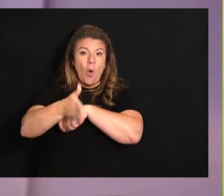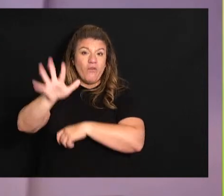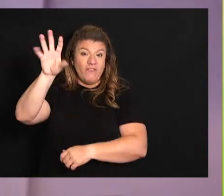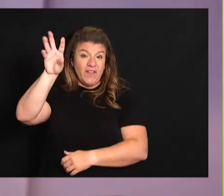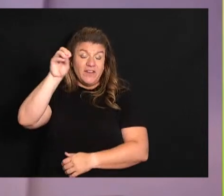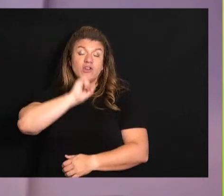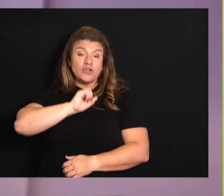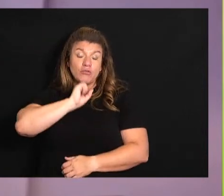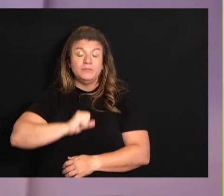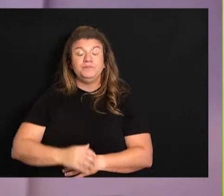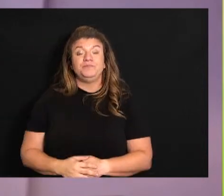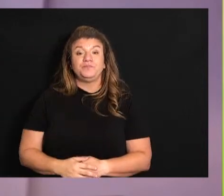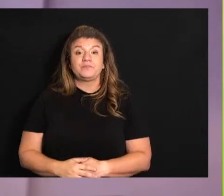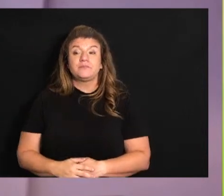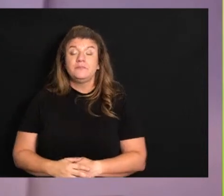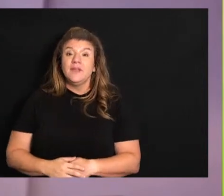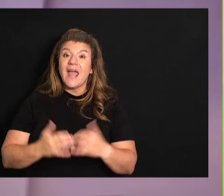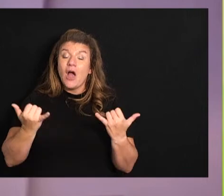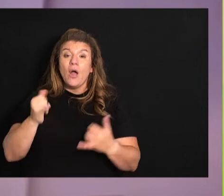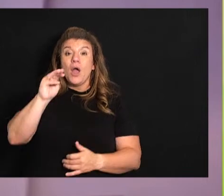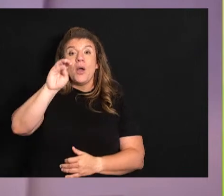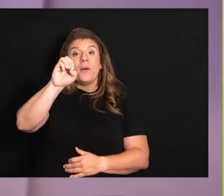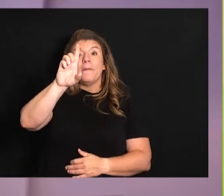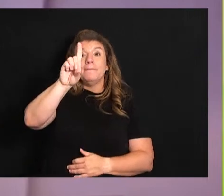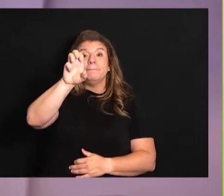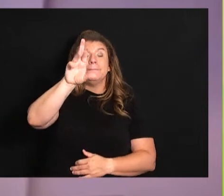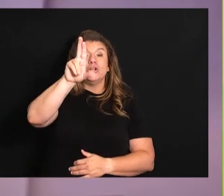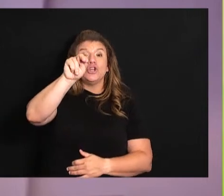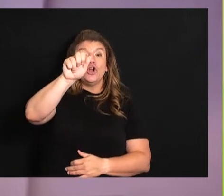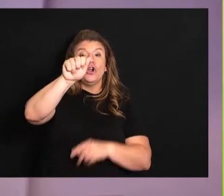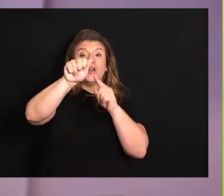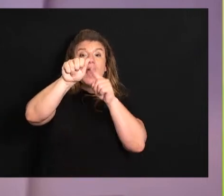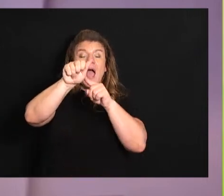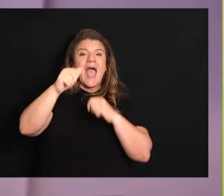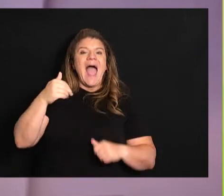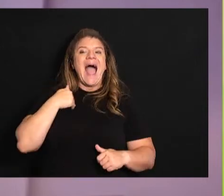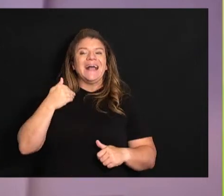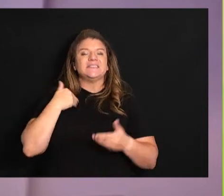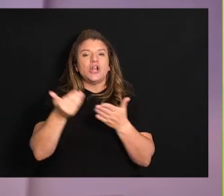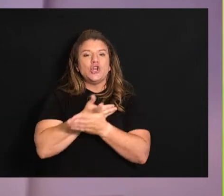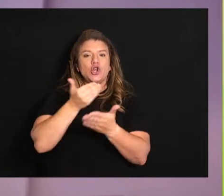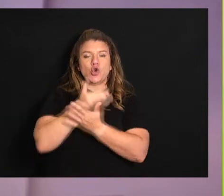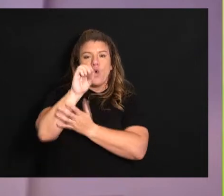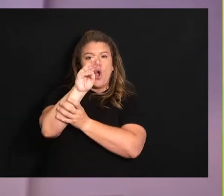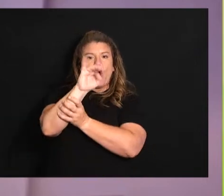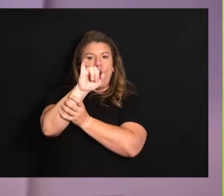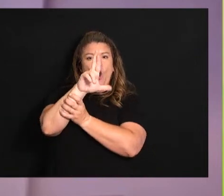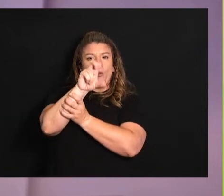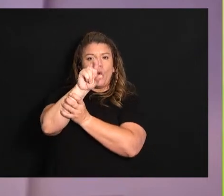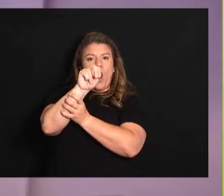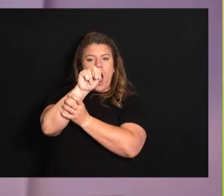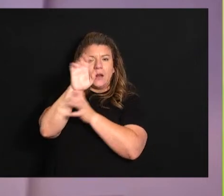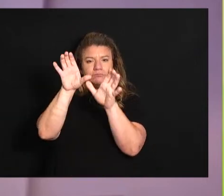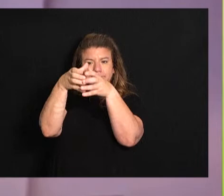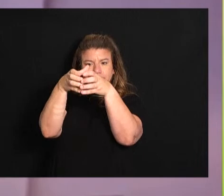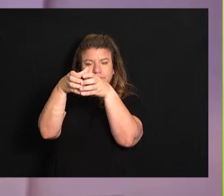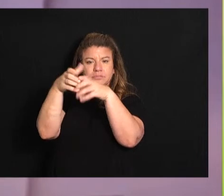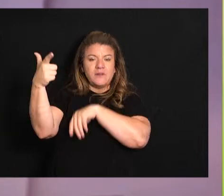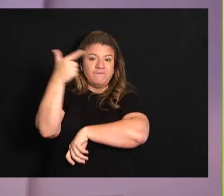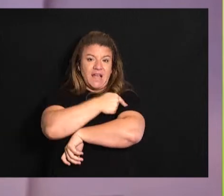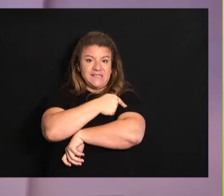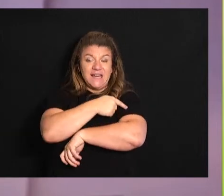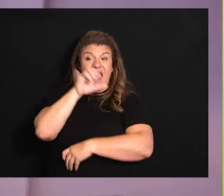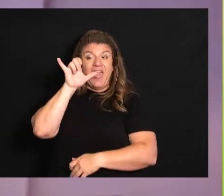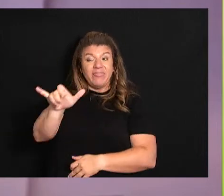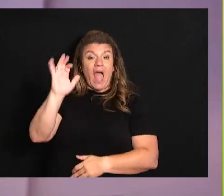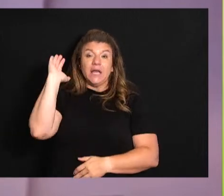old. Now, Moderna has come out with a more Omicron selective vaccine, and that seems like a